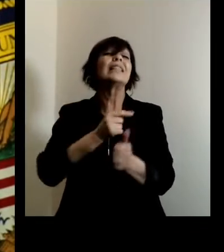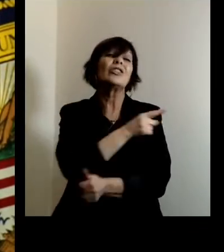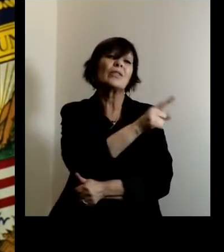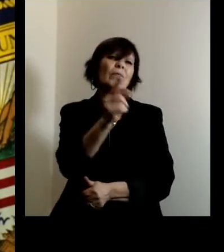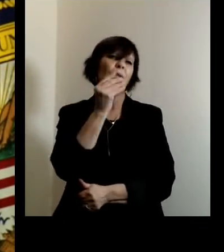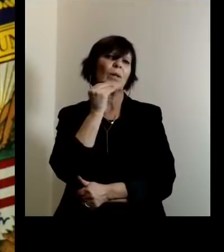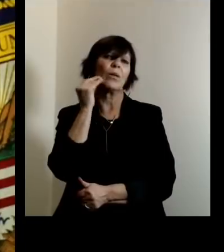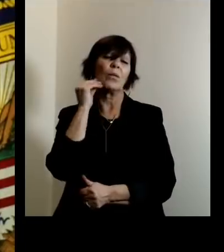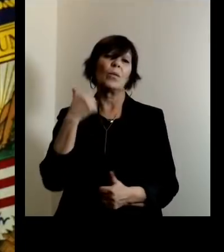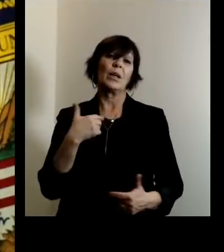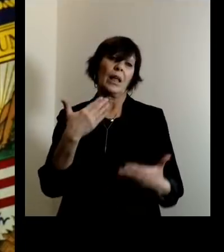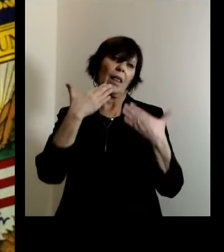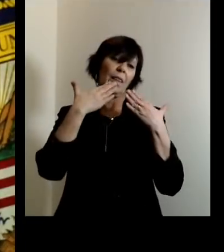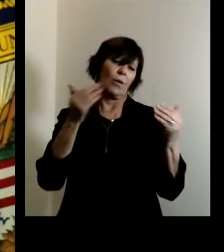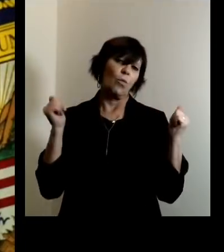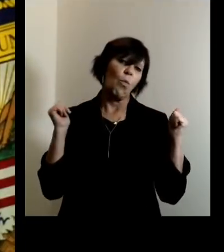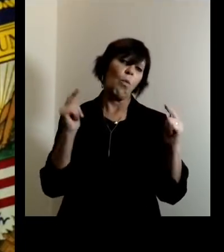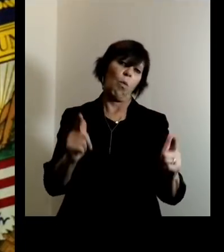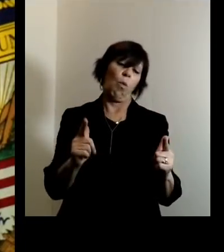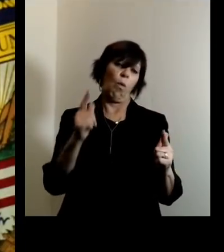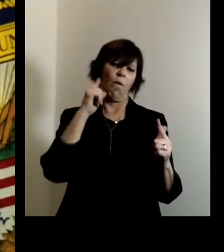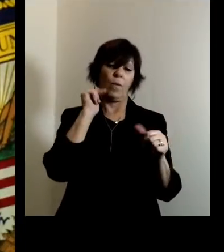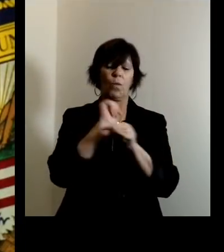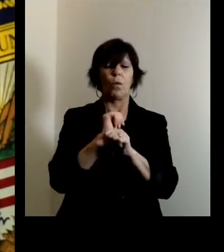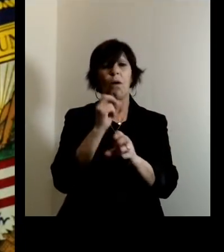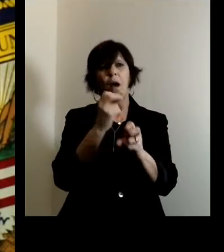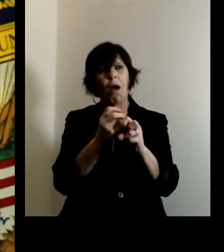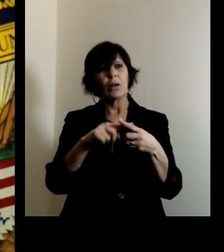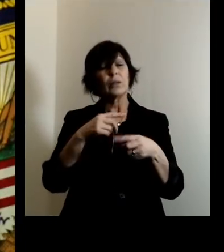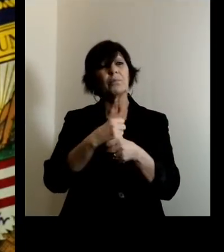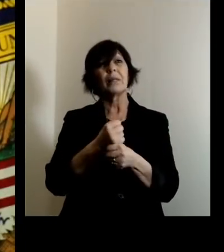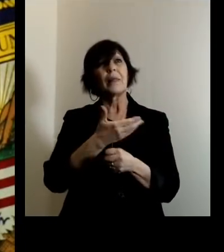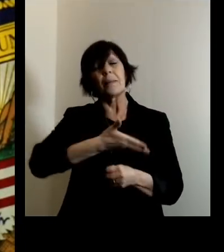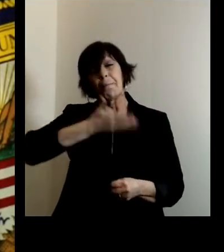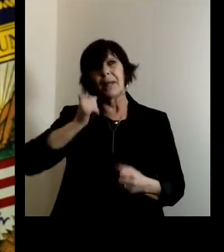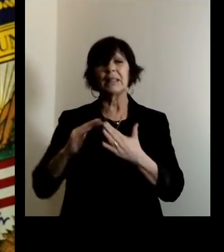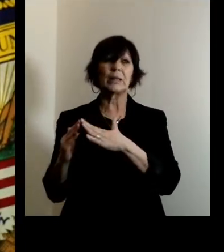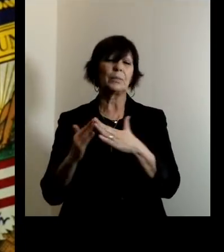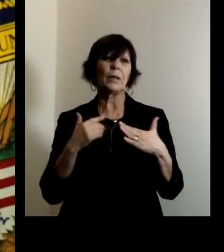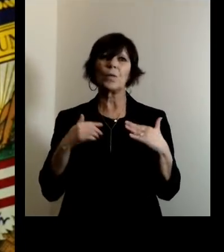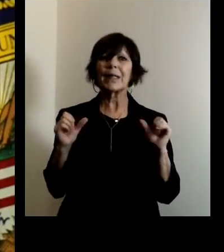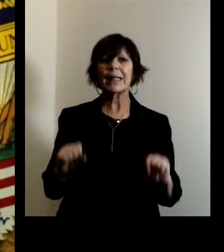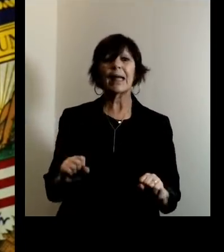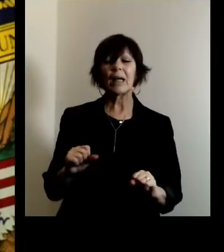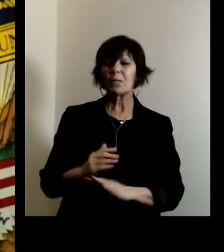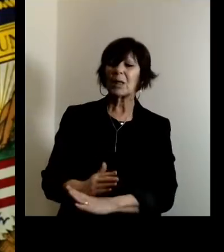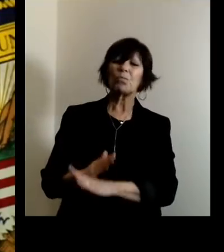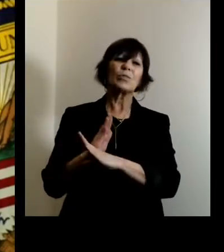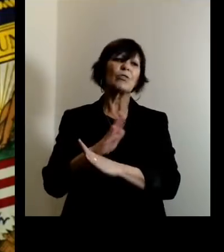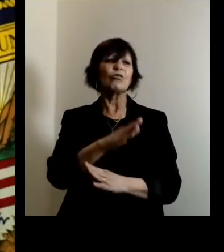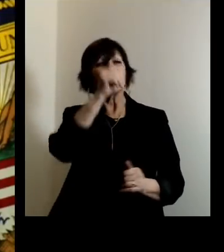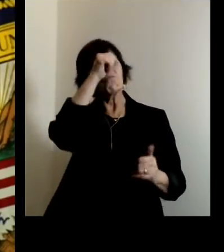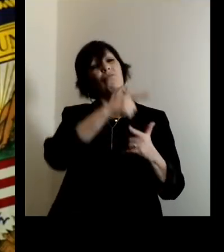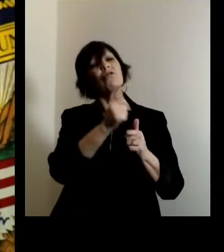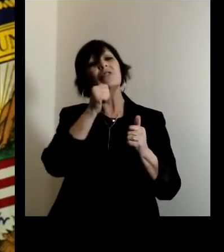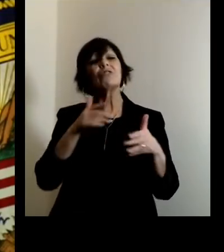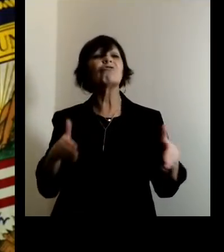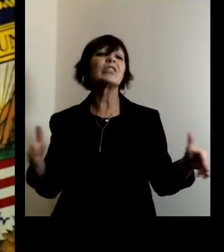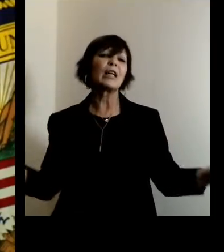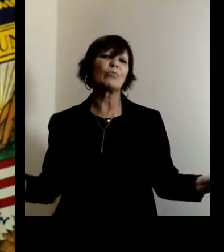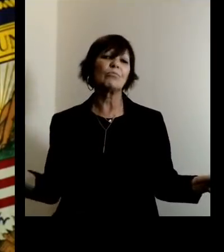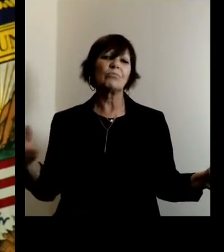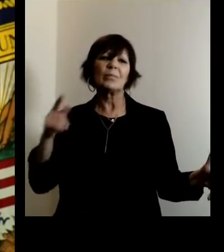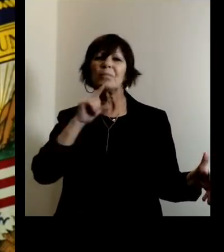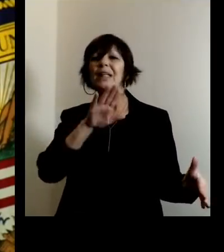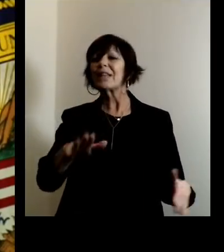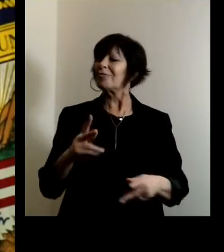home, I want to thank you all for working hard to create the best community that we can be by protecting your brothers and sisters, our neighbors, by being